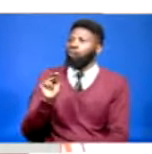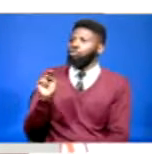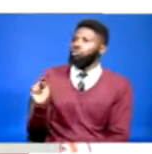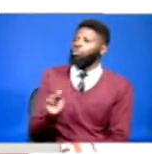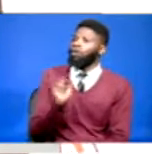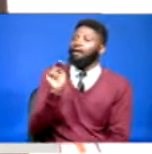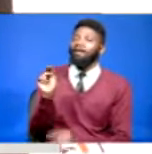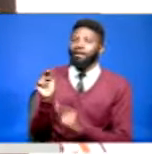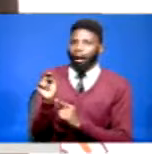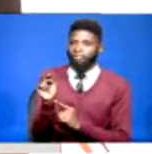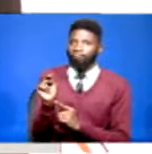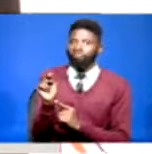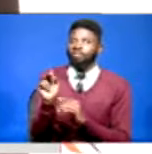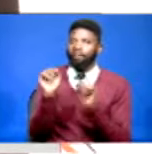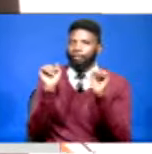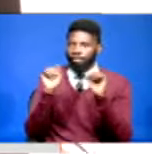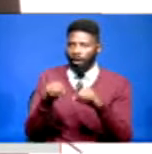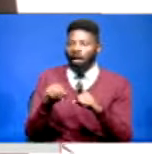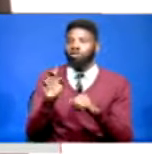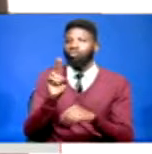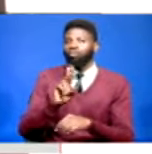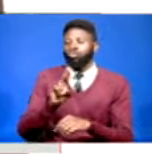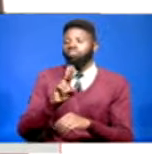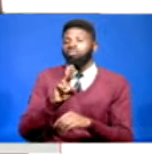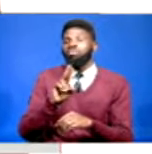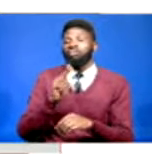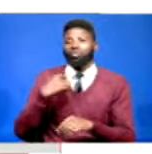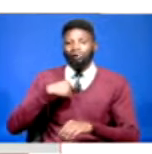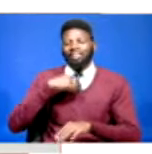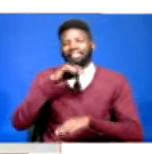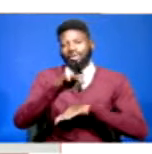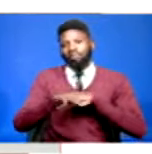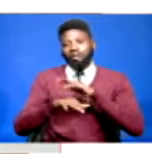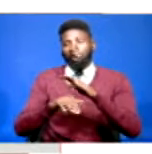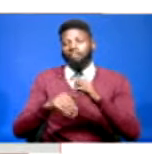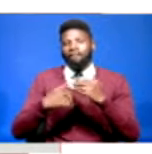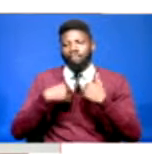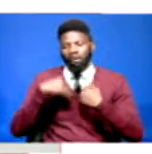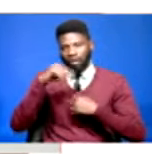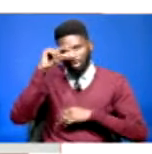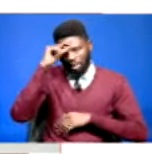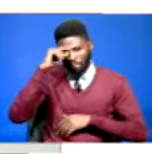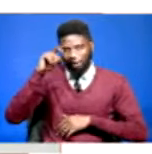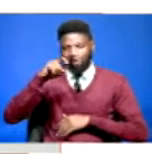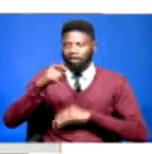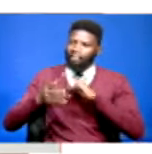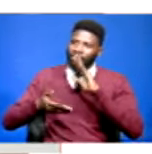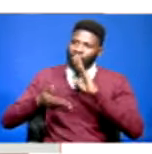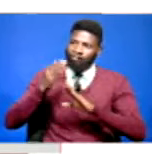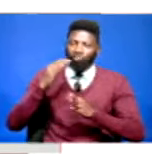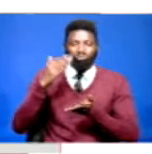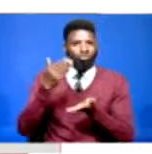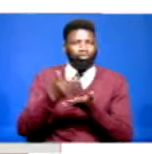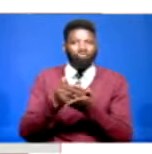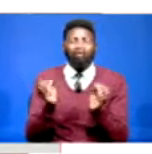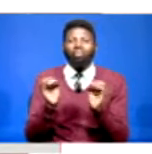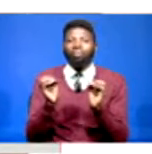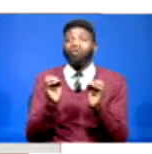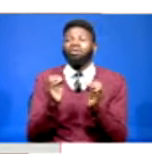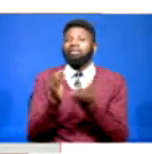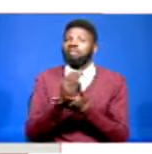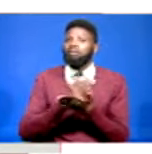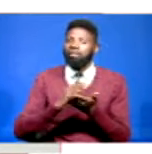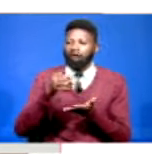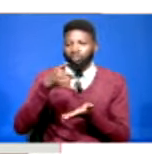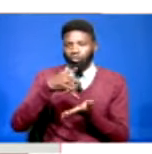made so far. The government needs to accelerate this without stopping. A couple of them, of course, involves